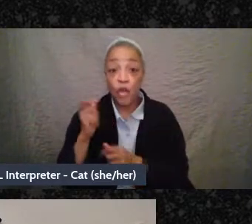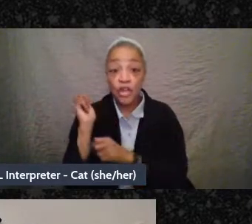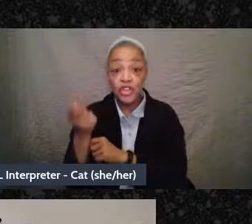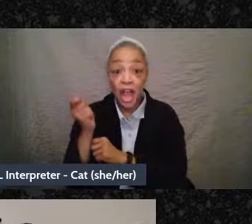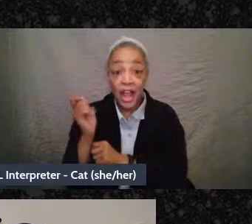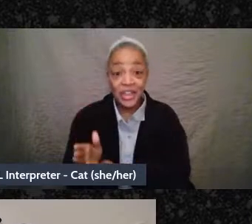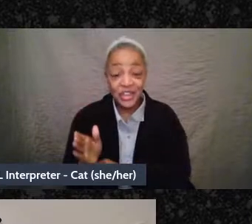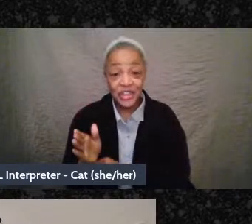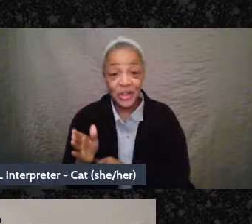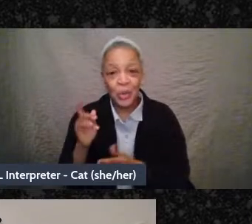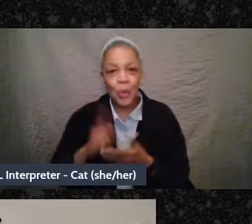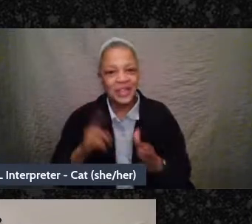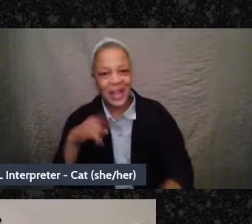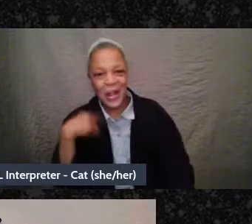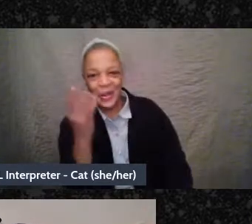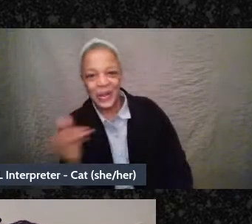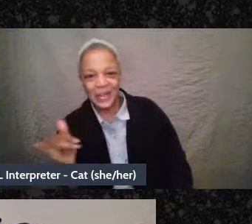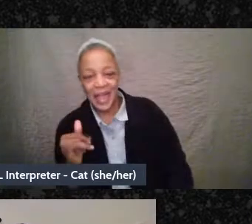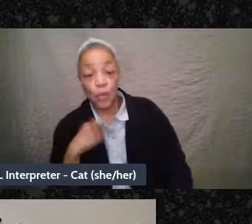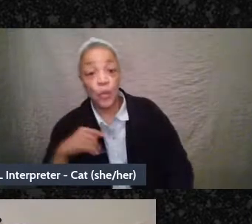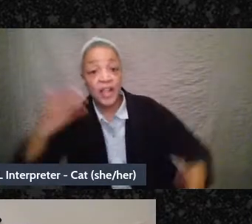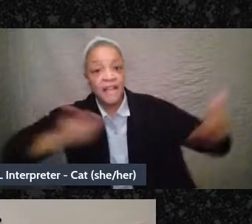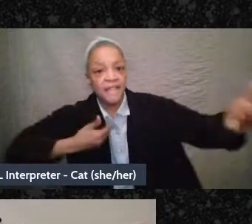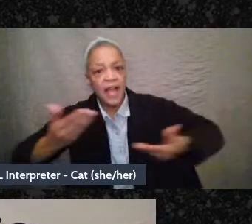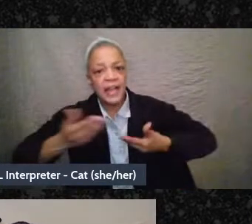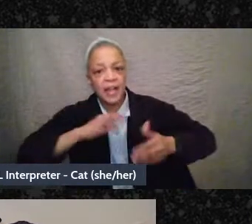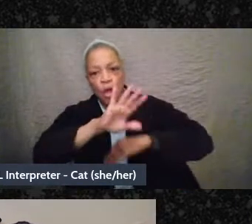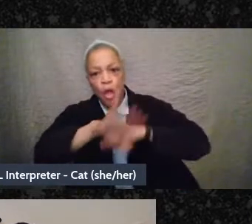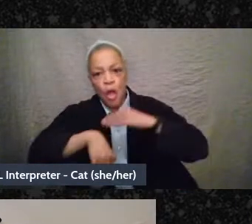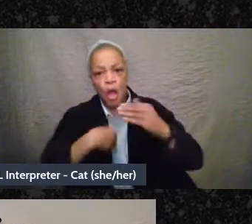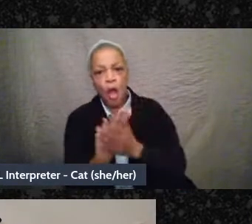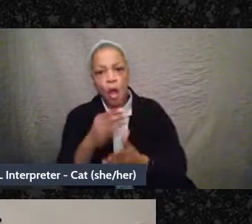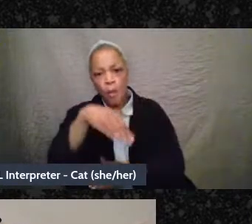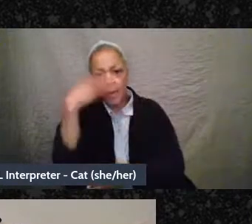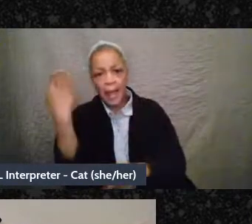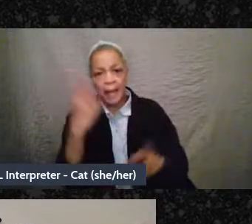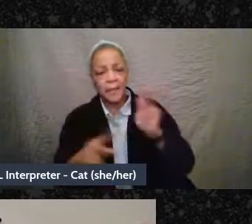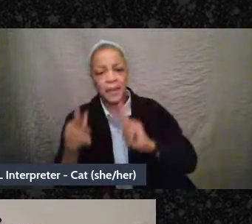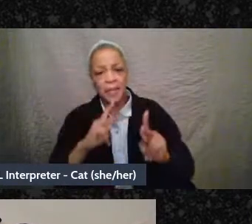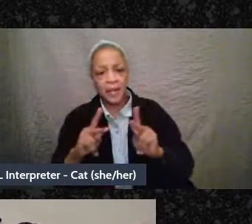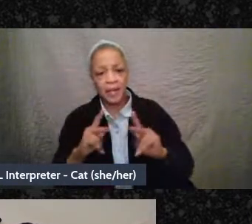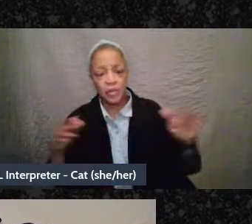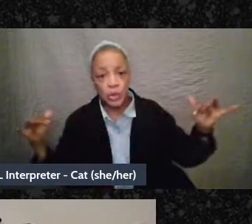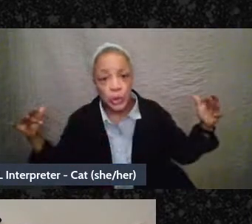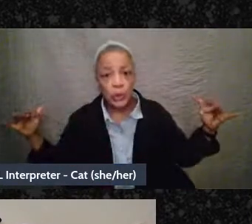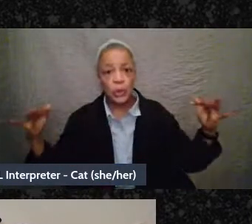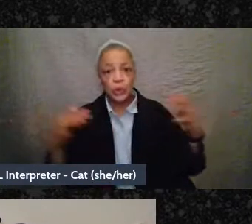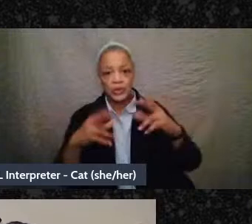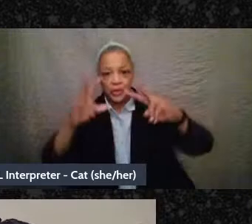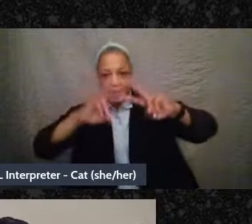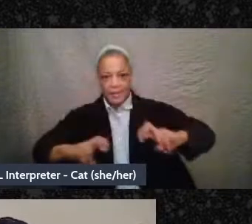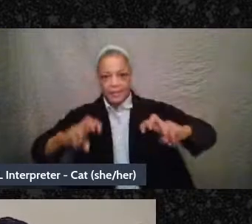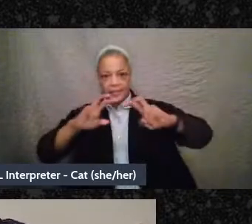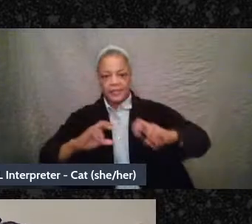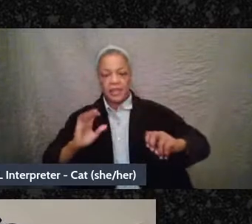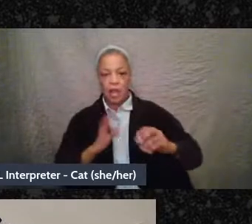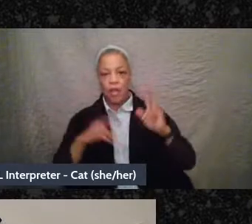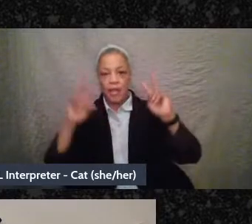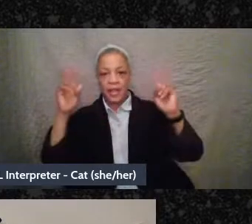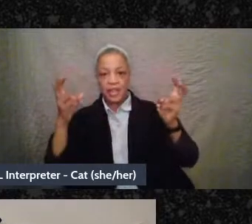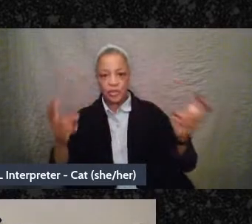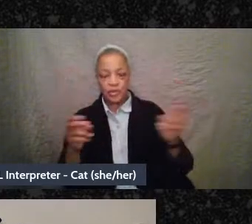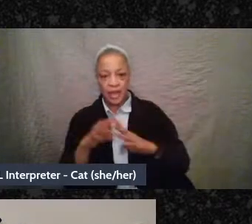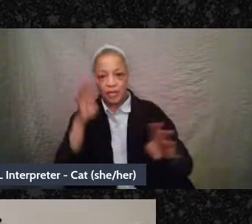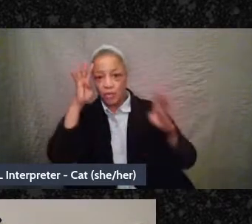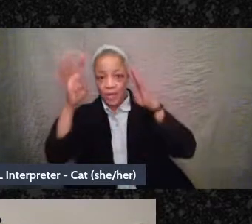what does that look like? Because we invited all Black people into a body to analyze our issues and create solutions.